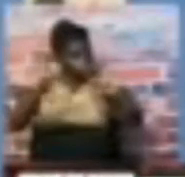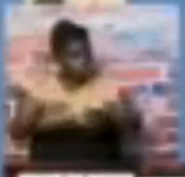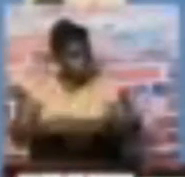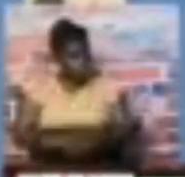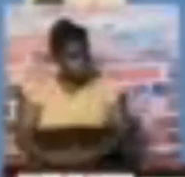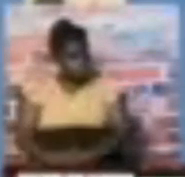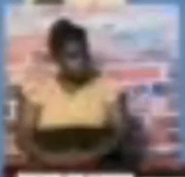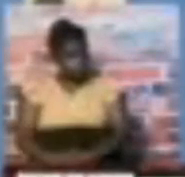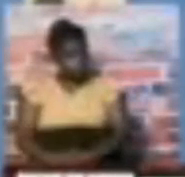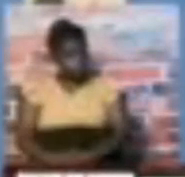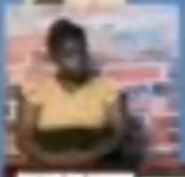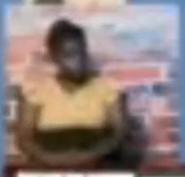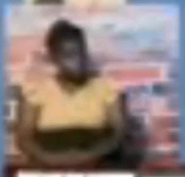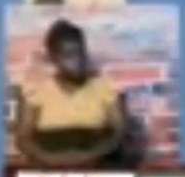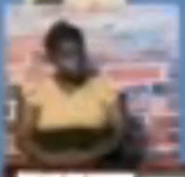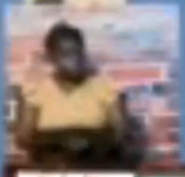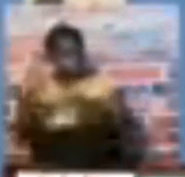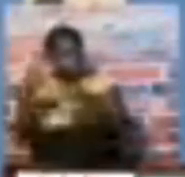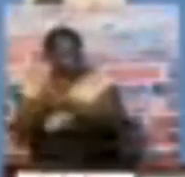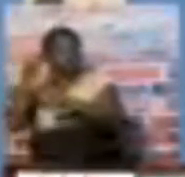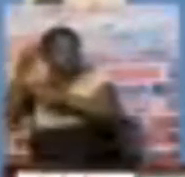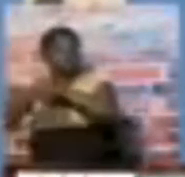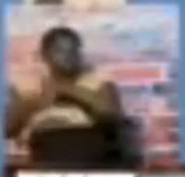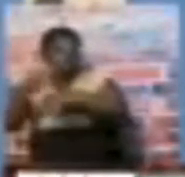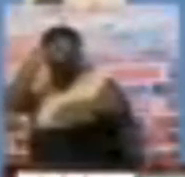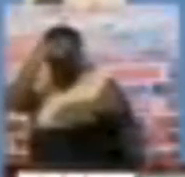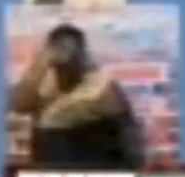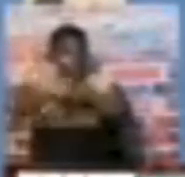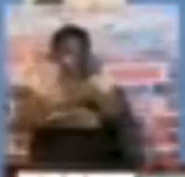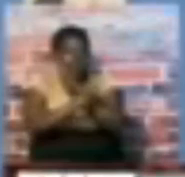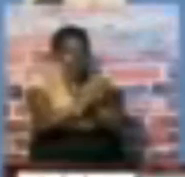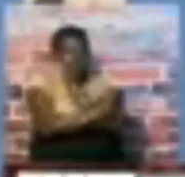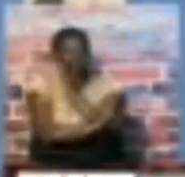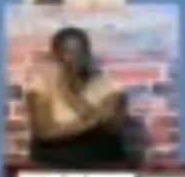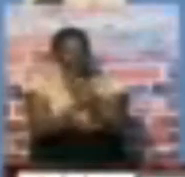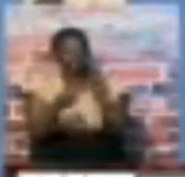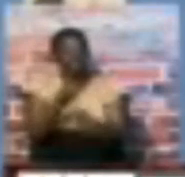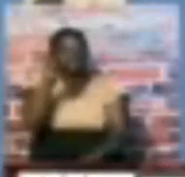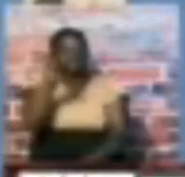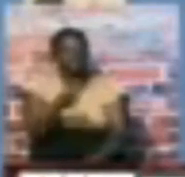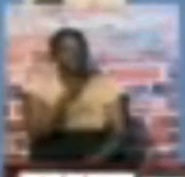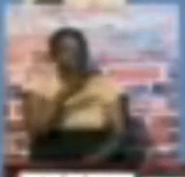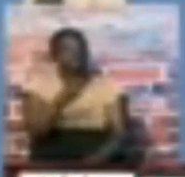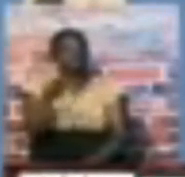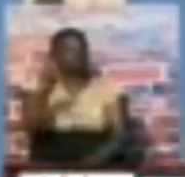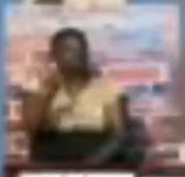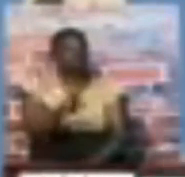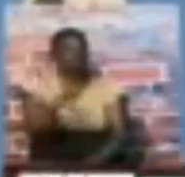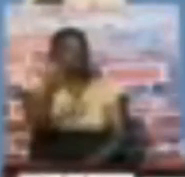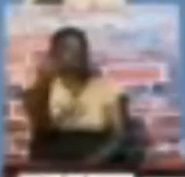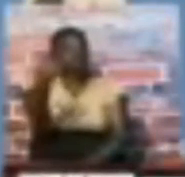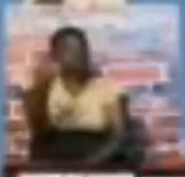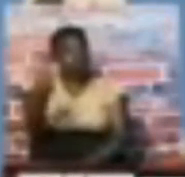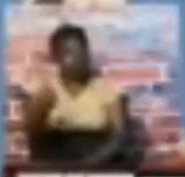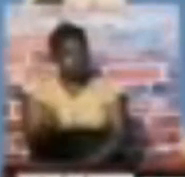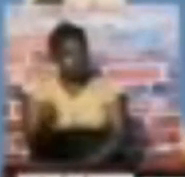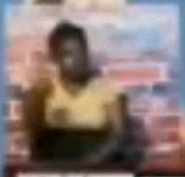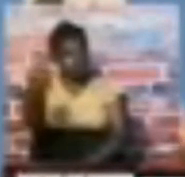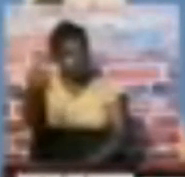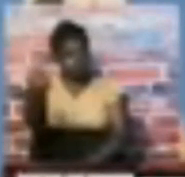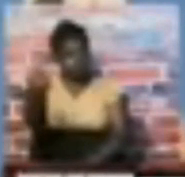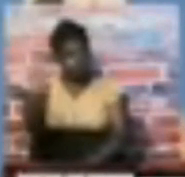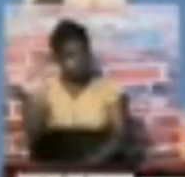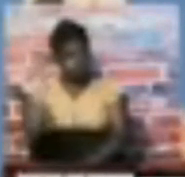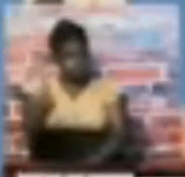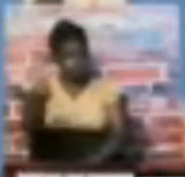The finalists of the border districts, they would just walk like the other. walk to school and go back